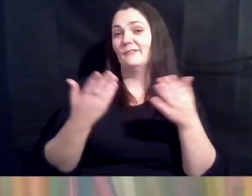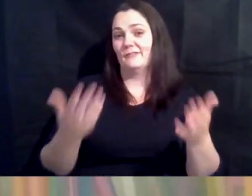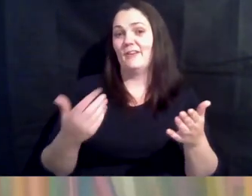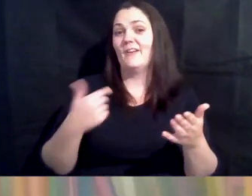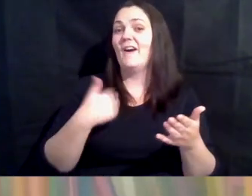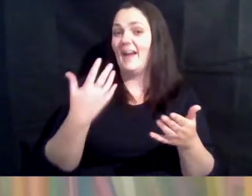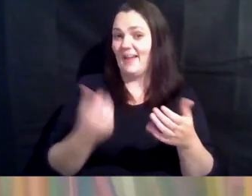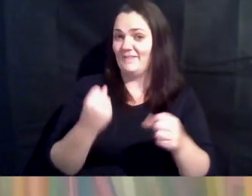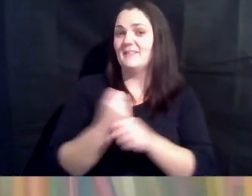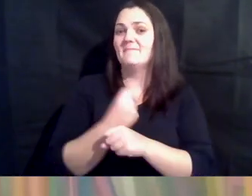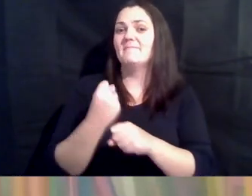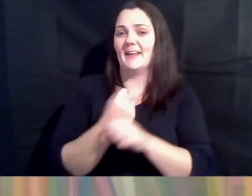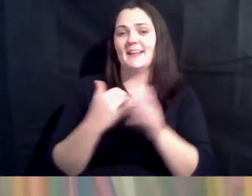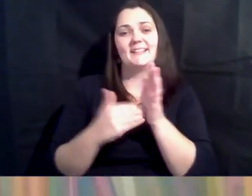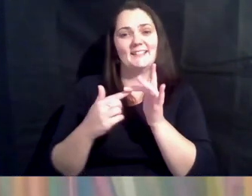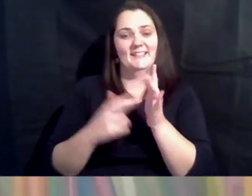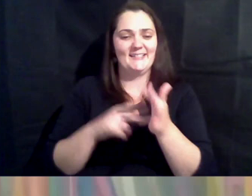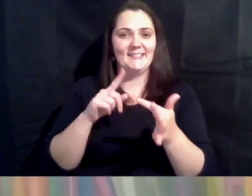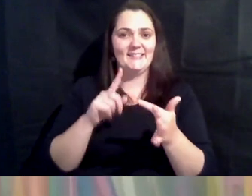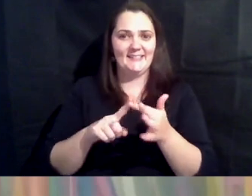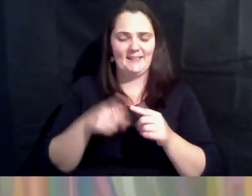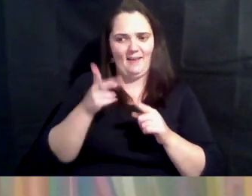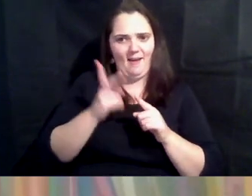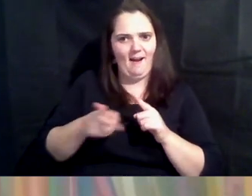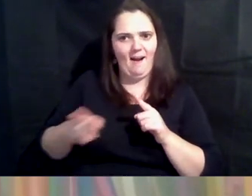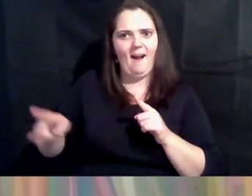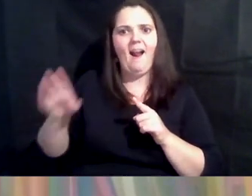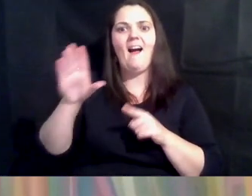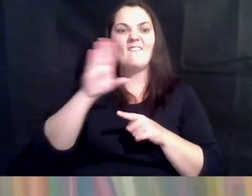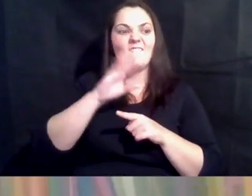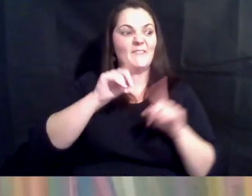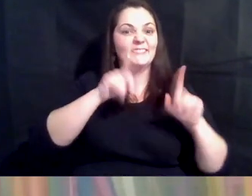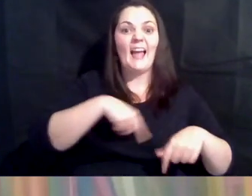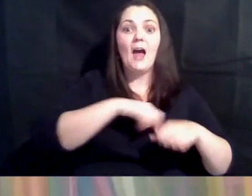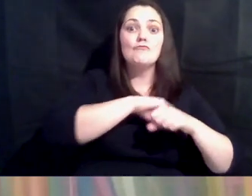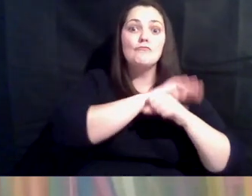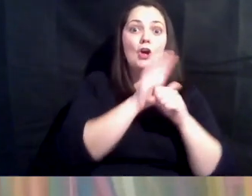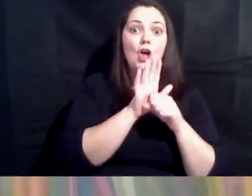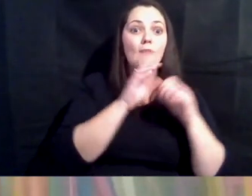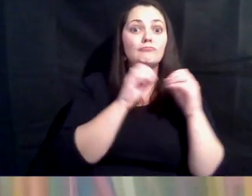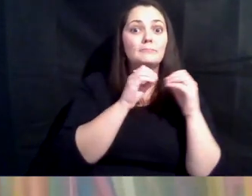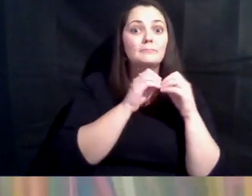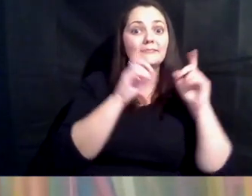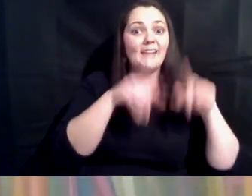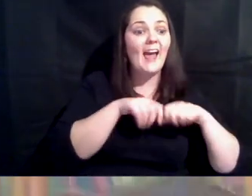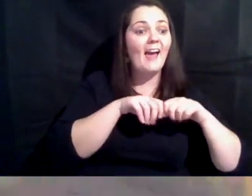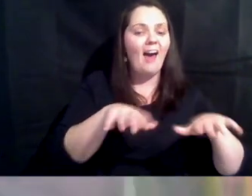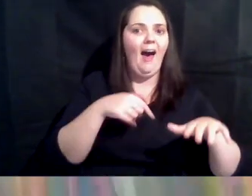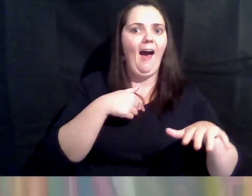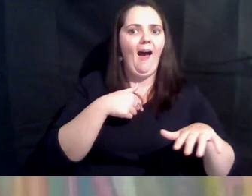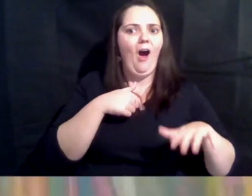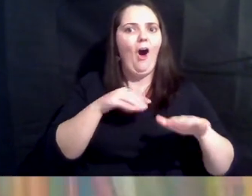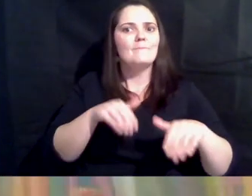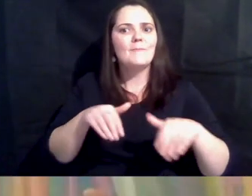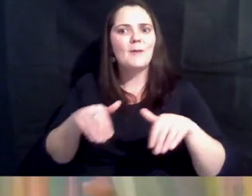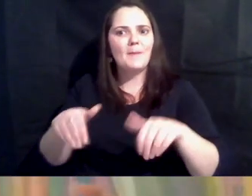lockdown began in Brisbane. And so I've got lots and lots of zines. I've got a big stack here. I'll just grab a handful. You can see